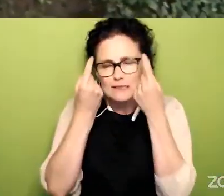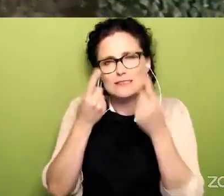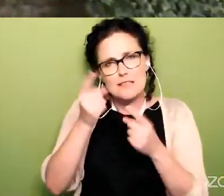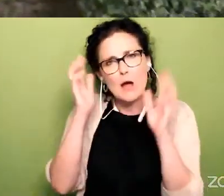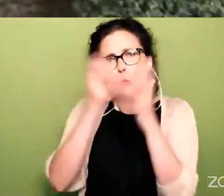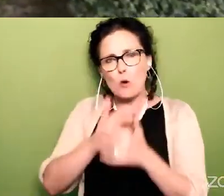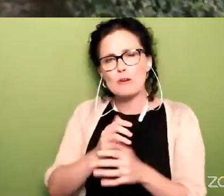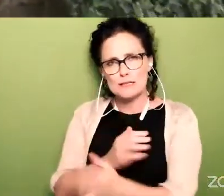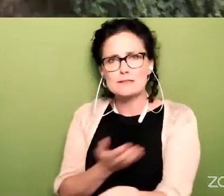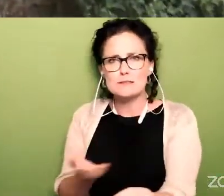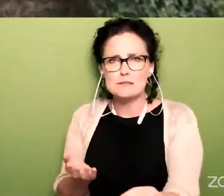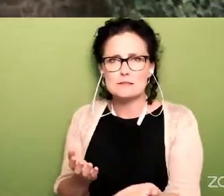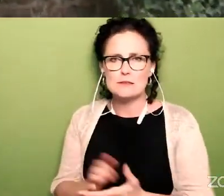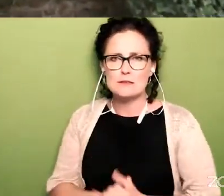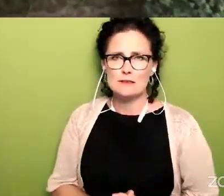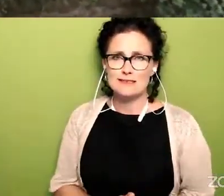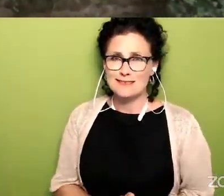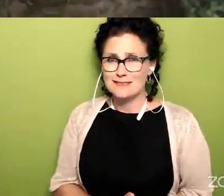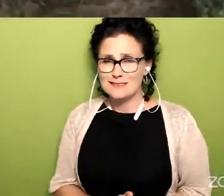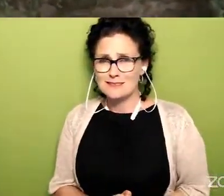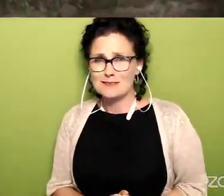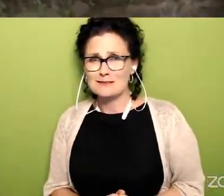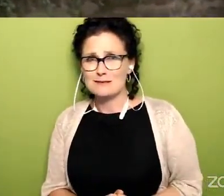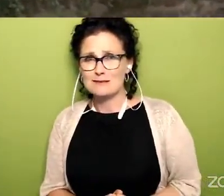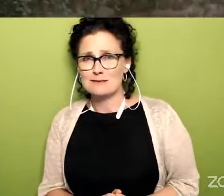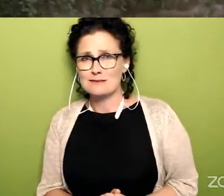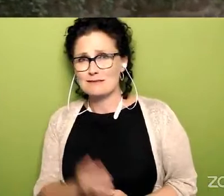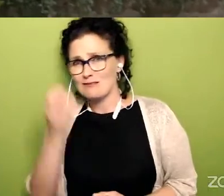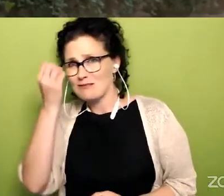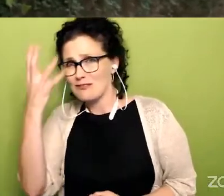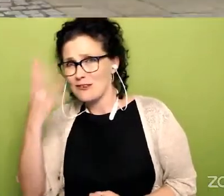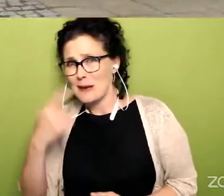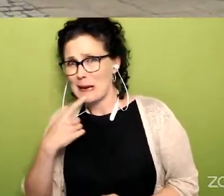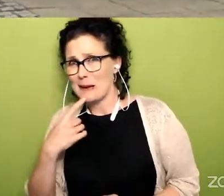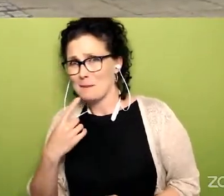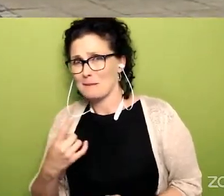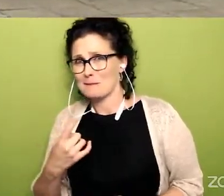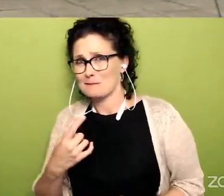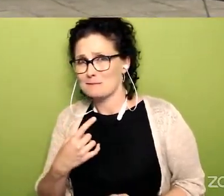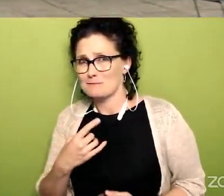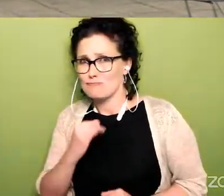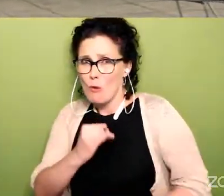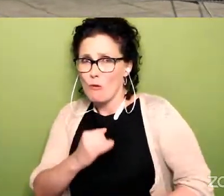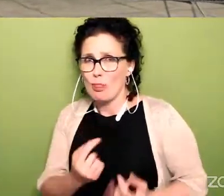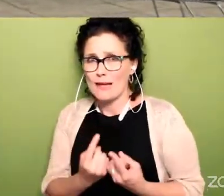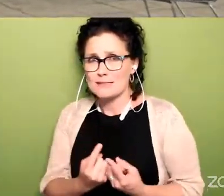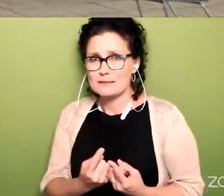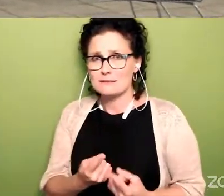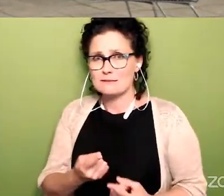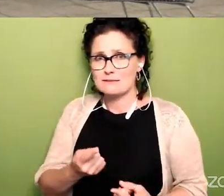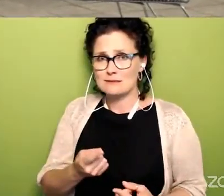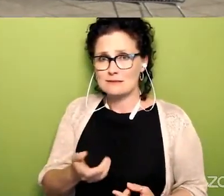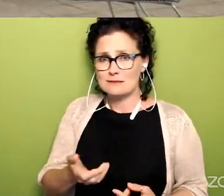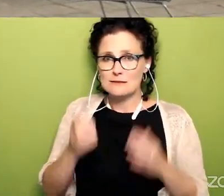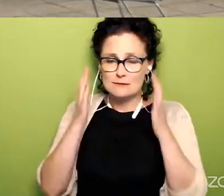Maybe there's something in your ingredients for a good life that can help sort this out? Number 7 on the list.